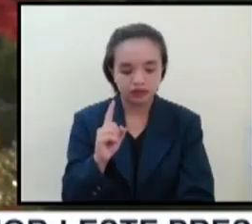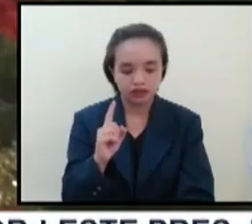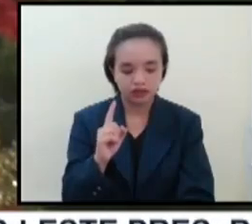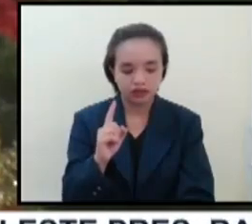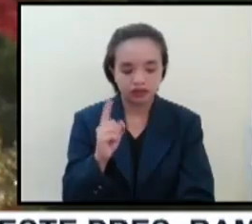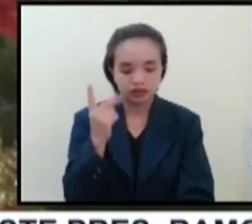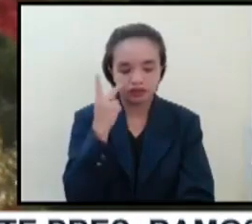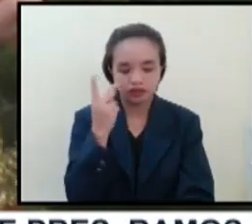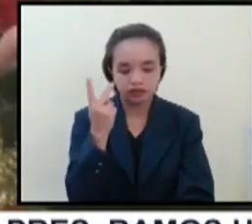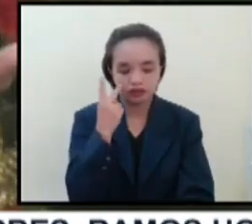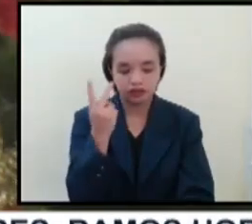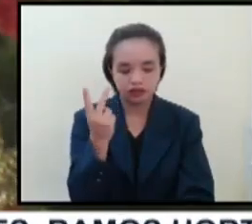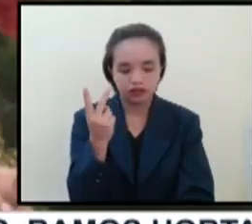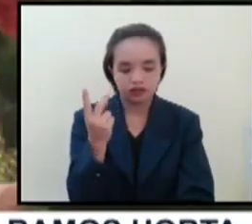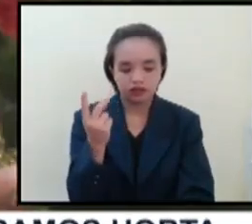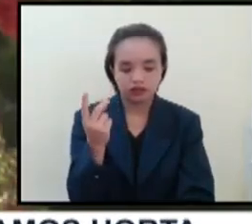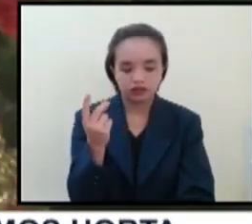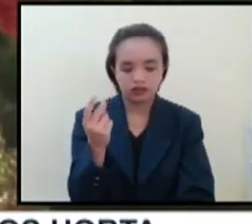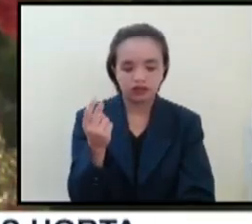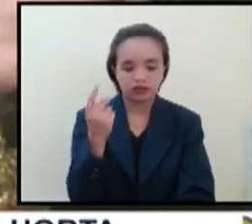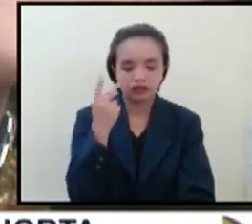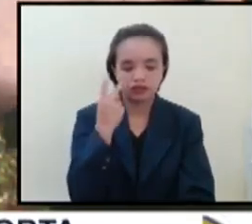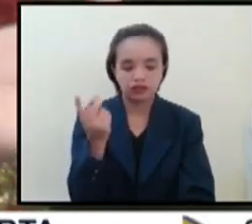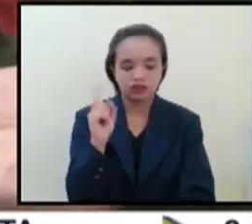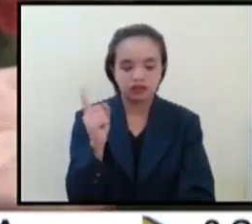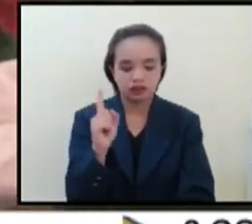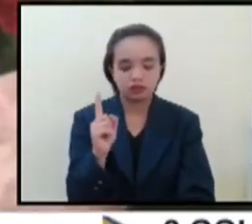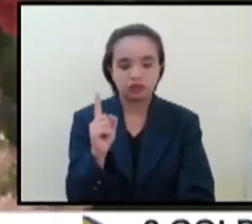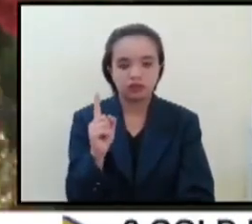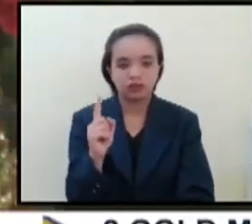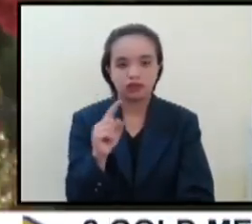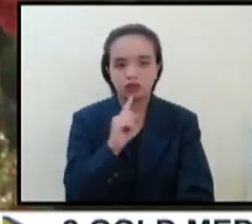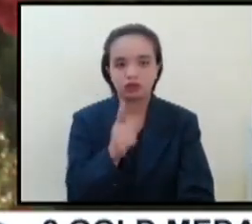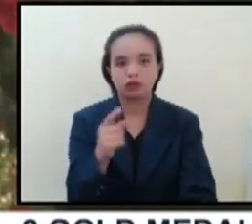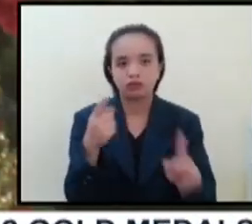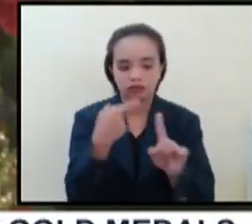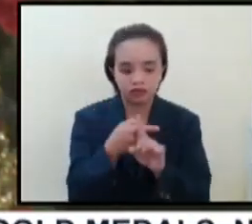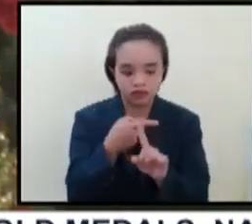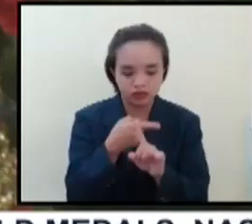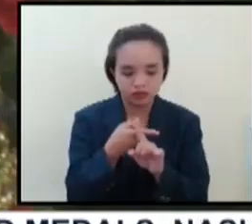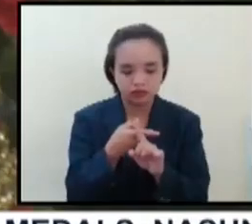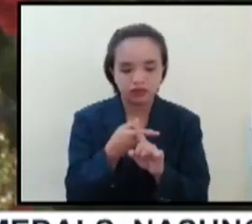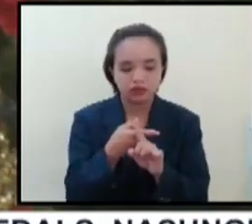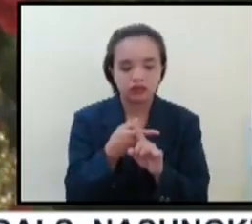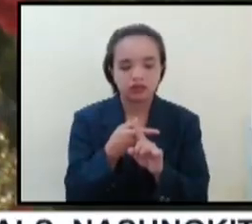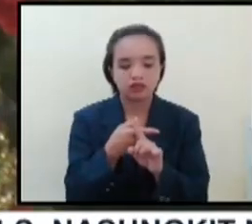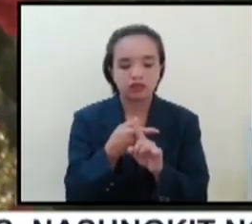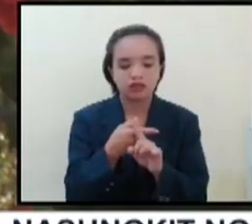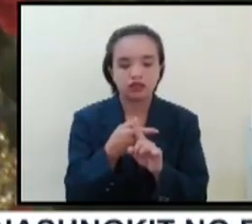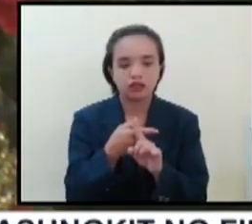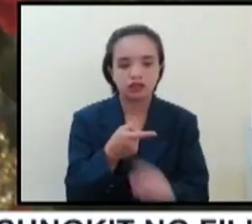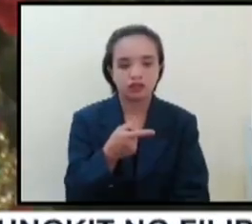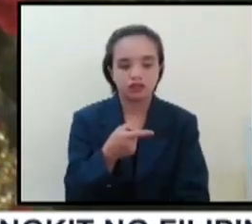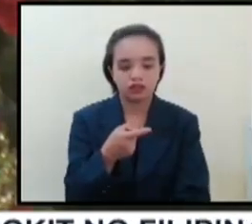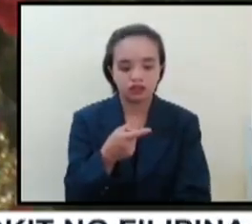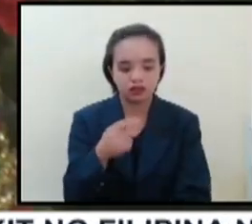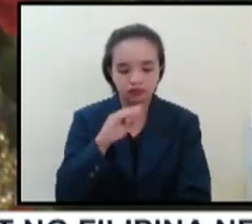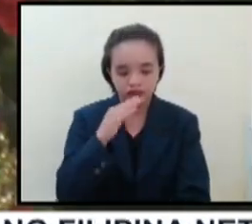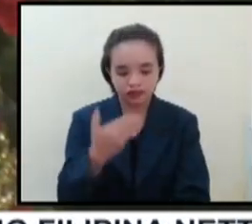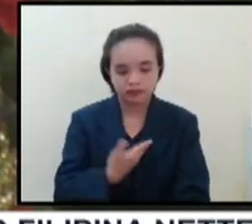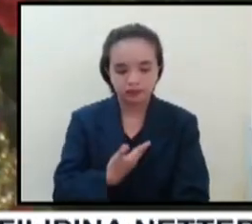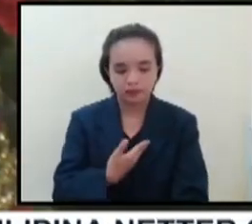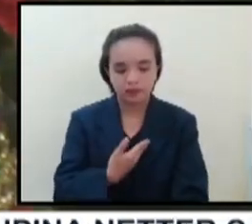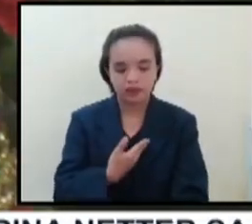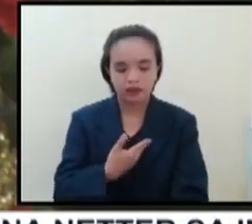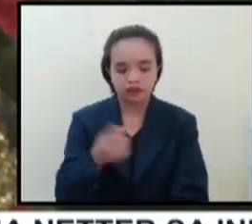skincare, self-care, okay, and then family, love, and positivity. Ayan. You are welcome to my channel. Ayan. Anong channel mo?